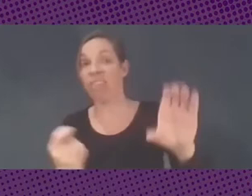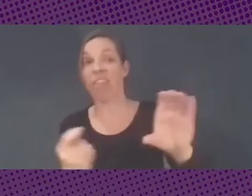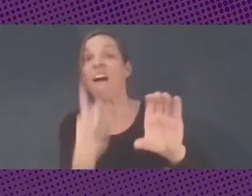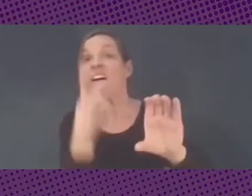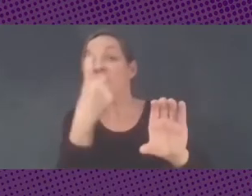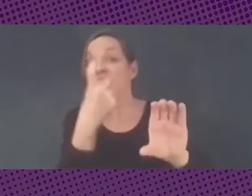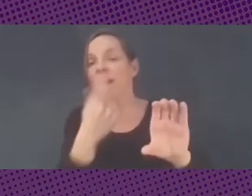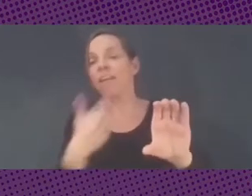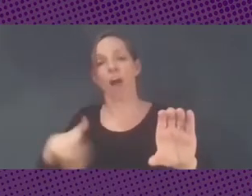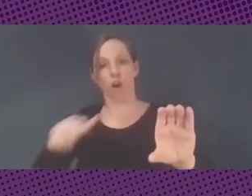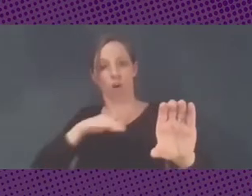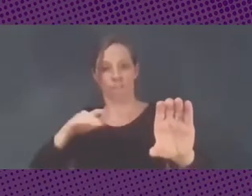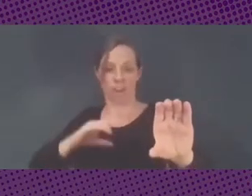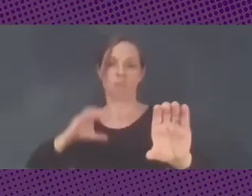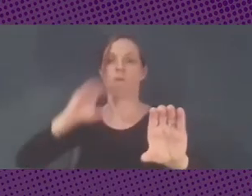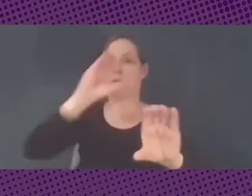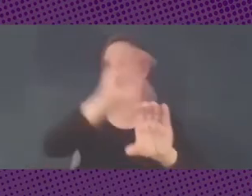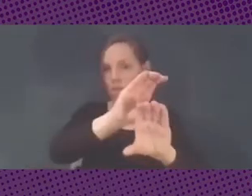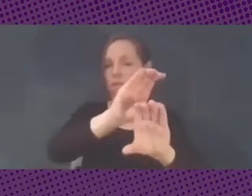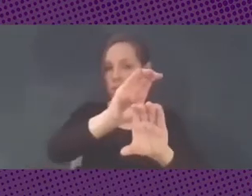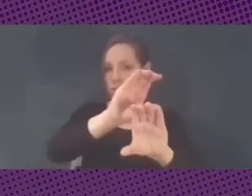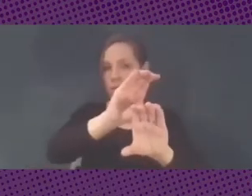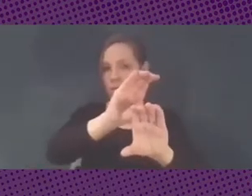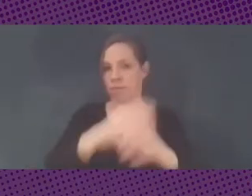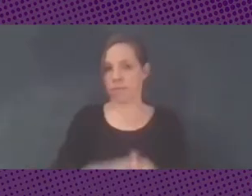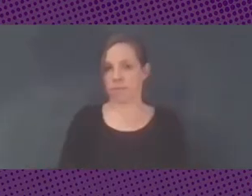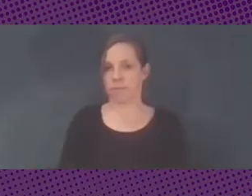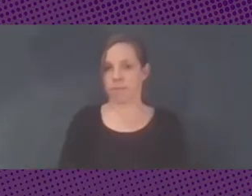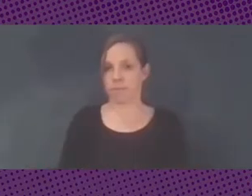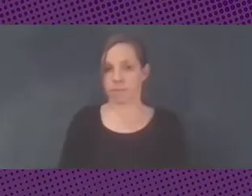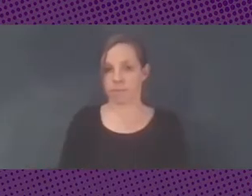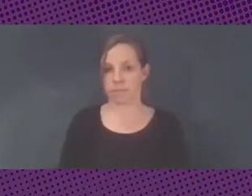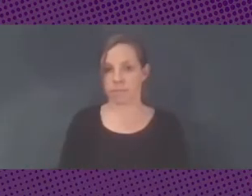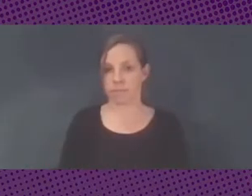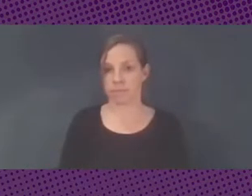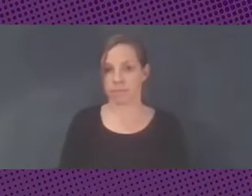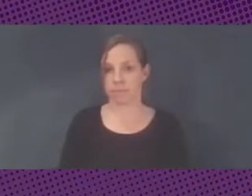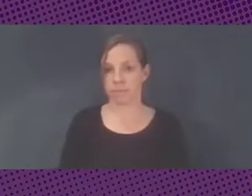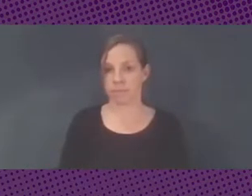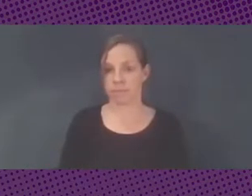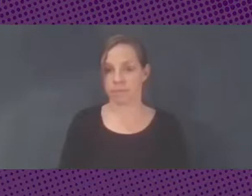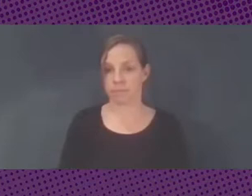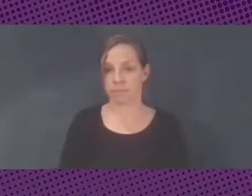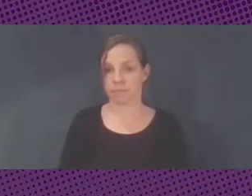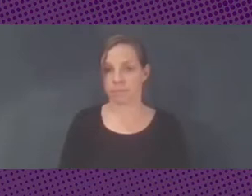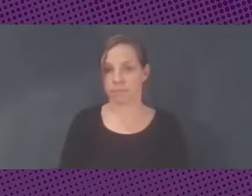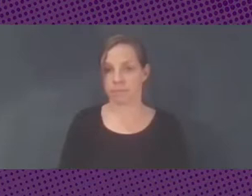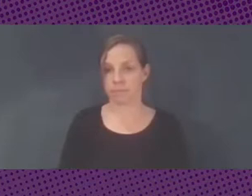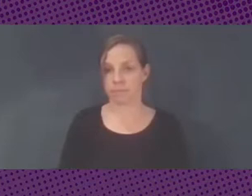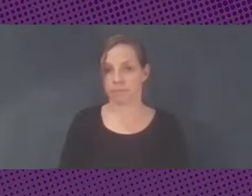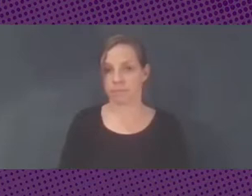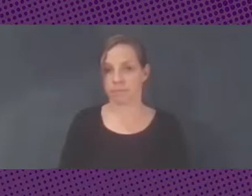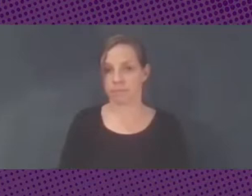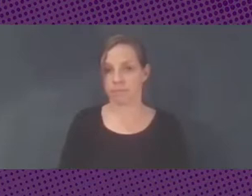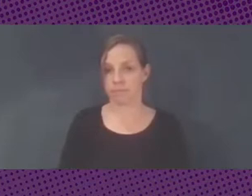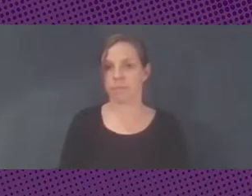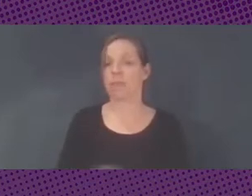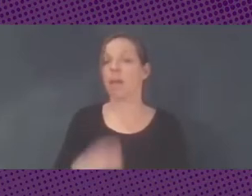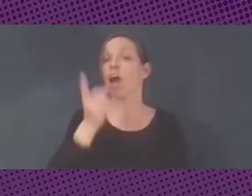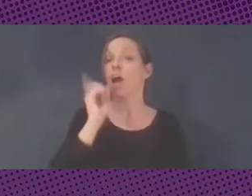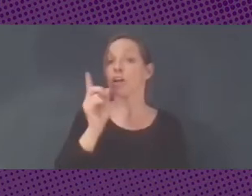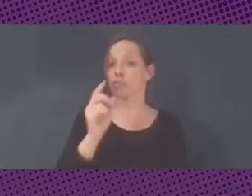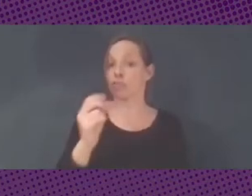users are going to pay. And this is not only about infrastructure, but we see examples in